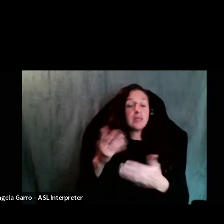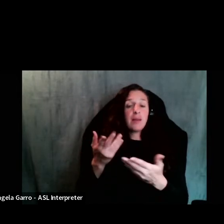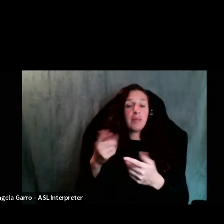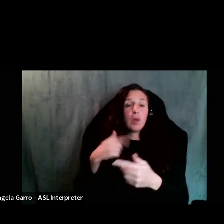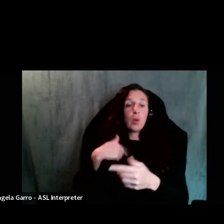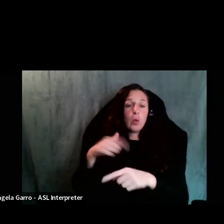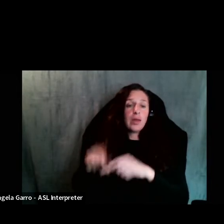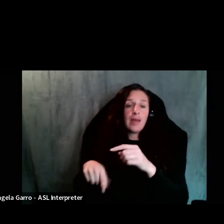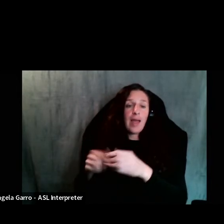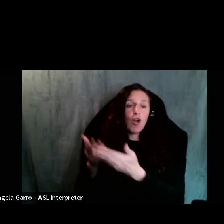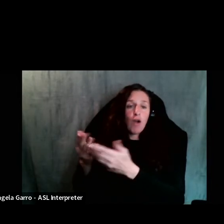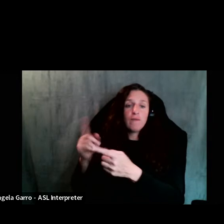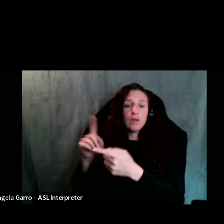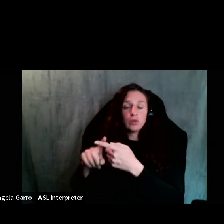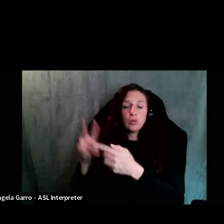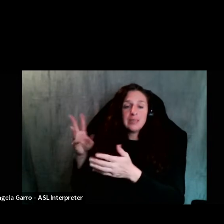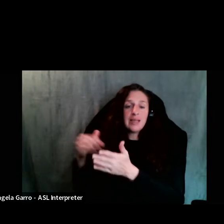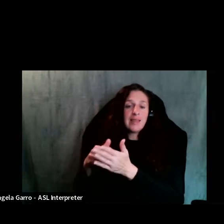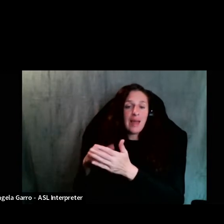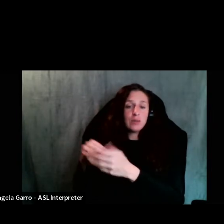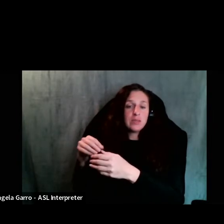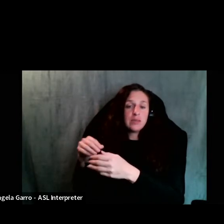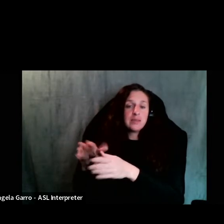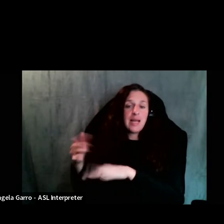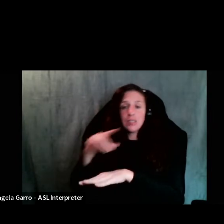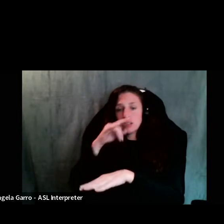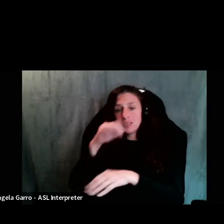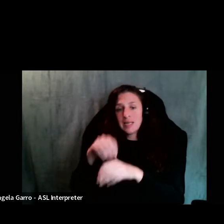oppression. Thank you. Thank you.